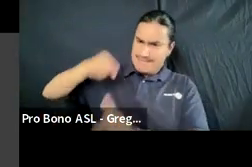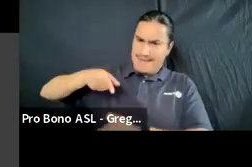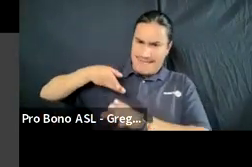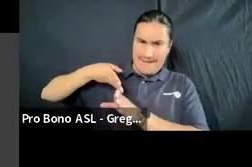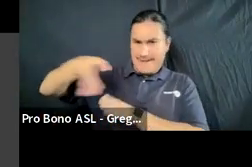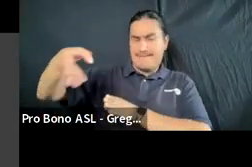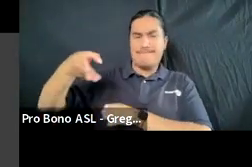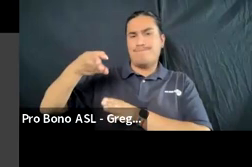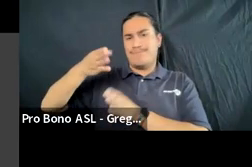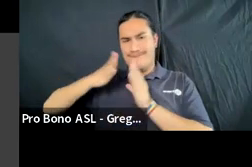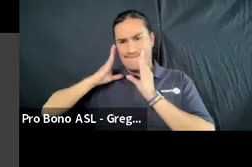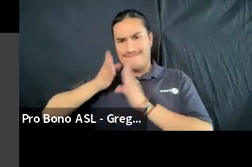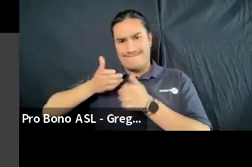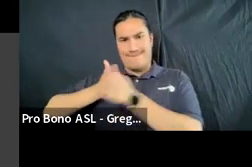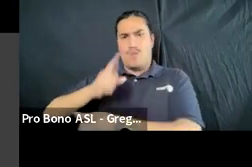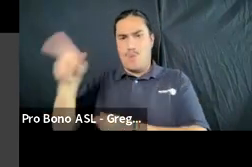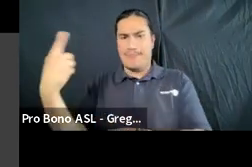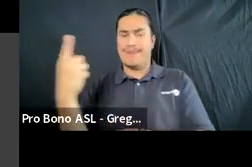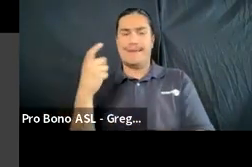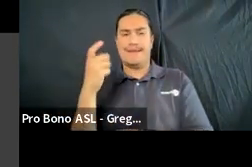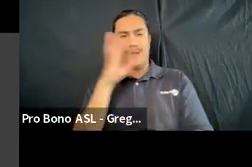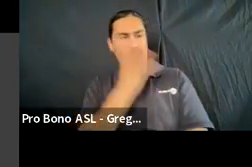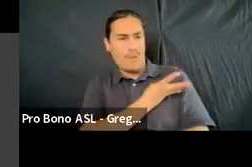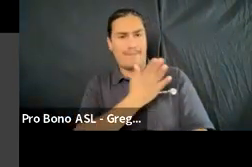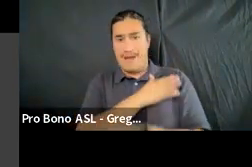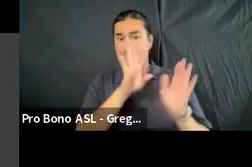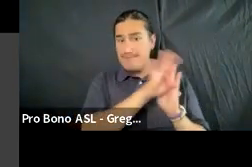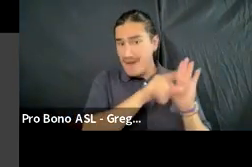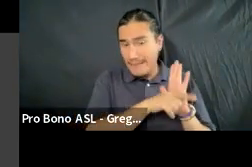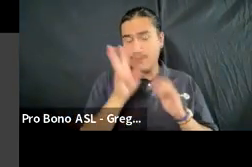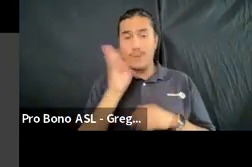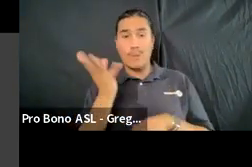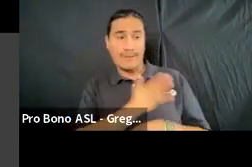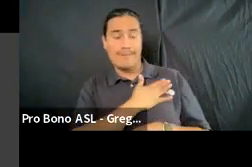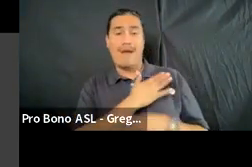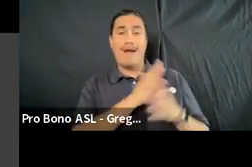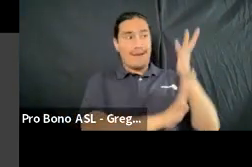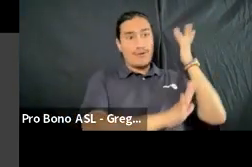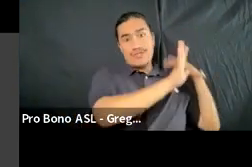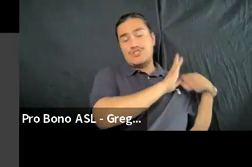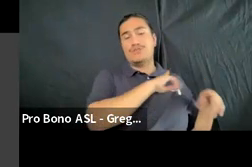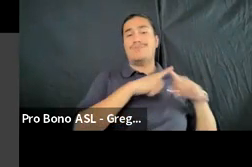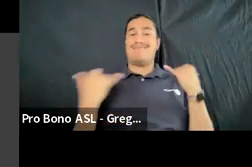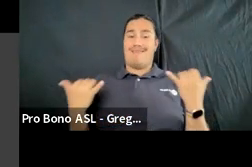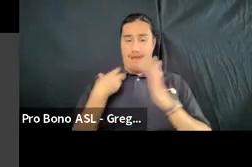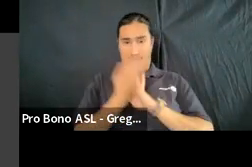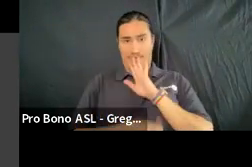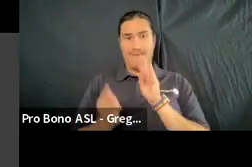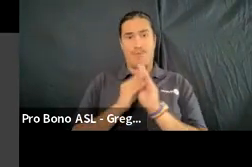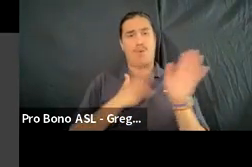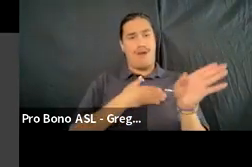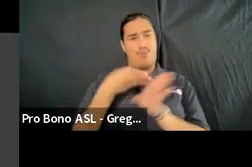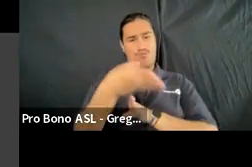my background and my heritage. And more as I've gotten deeper into my career, I'm getting back